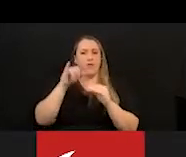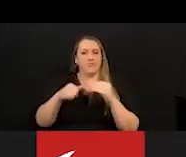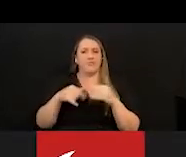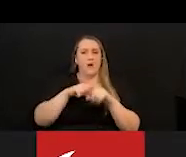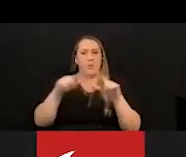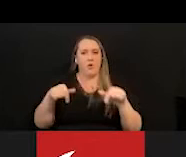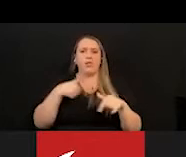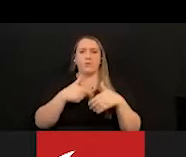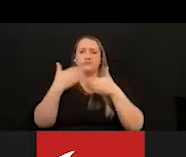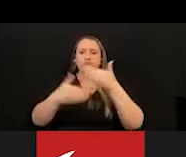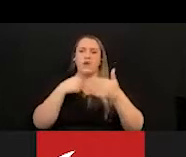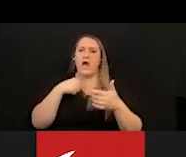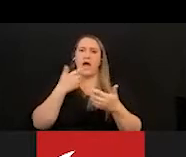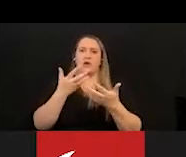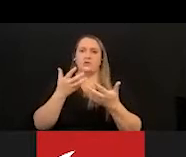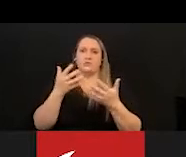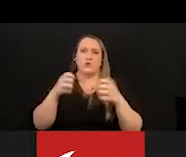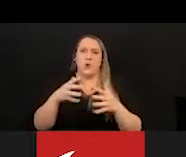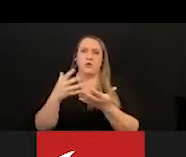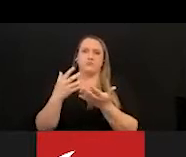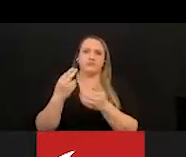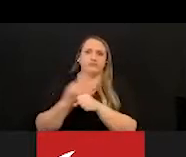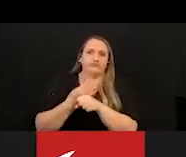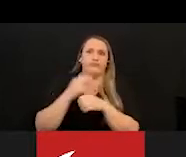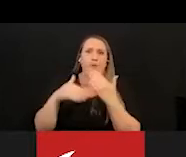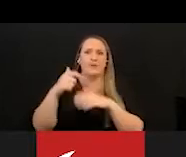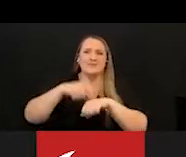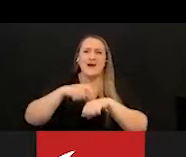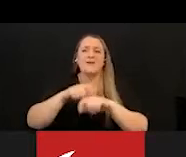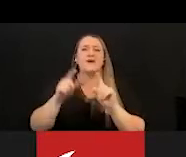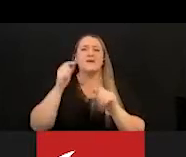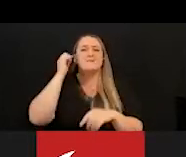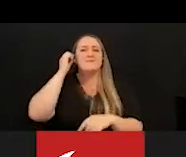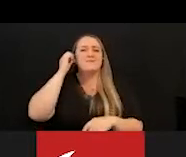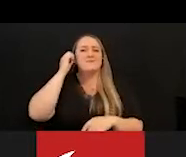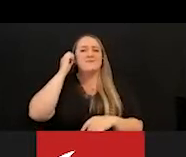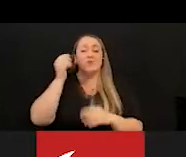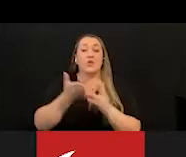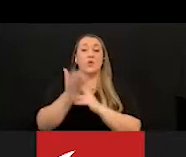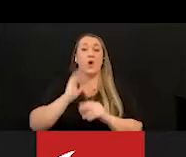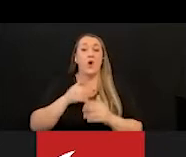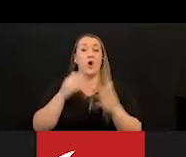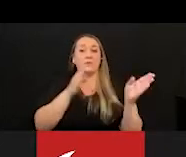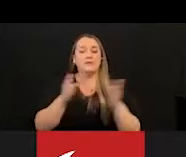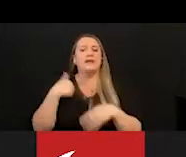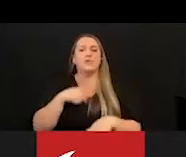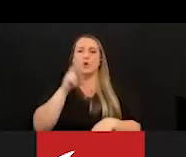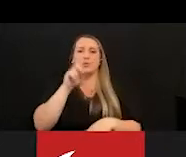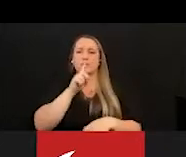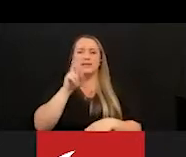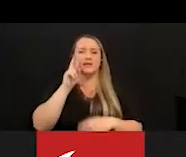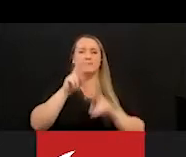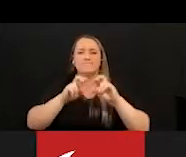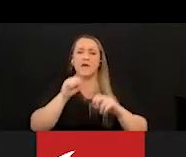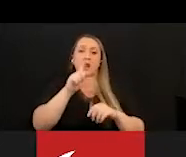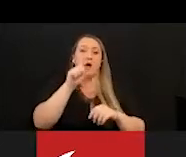I don't want to take up all the time, but I did want to mention that throughout our planning, we were really looking at not only having the exhibition,